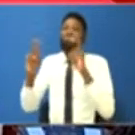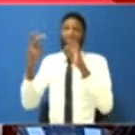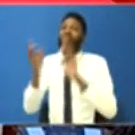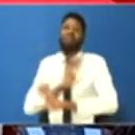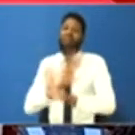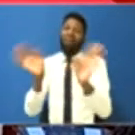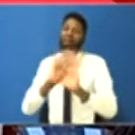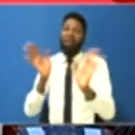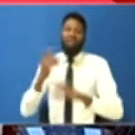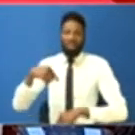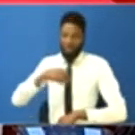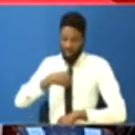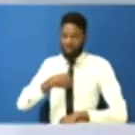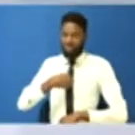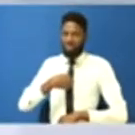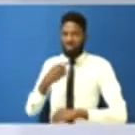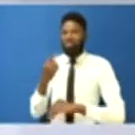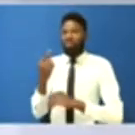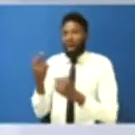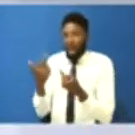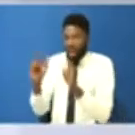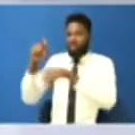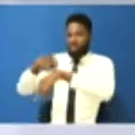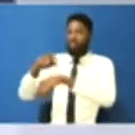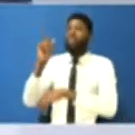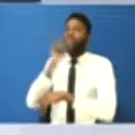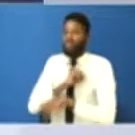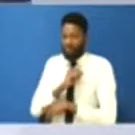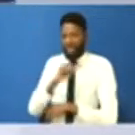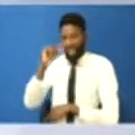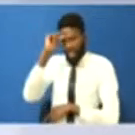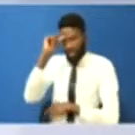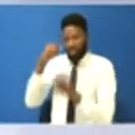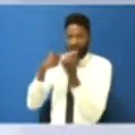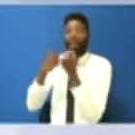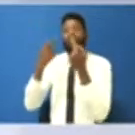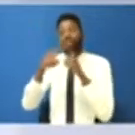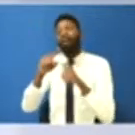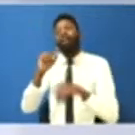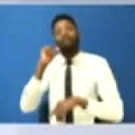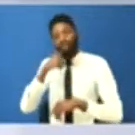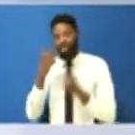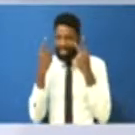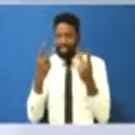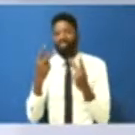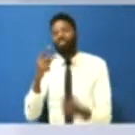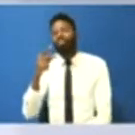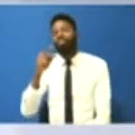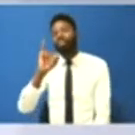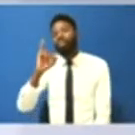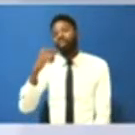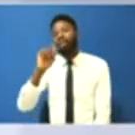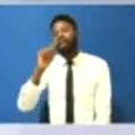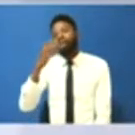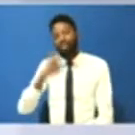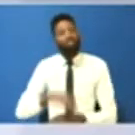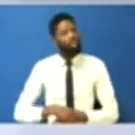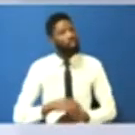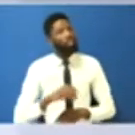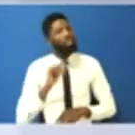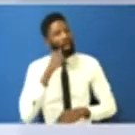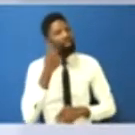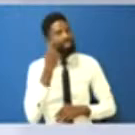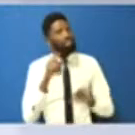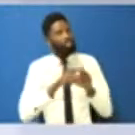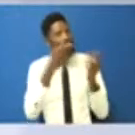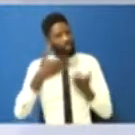i think we all know the head starts we're talking about that is from government to tc but good to see you polycarp welcome i look forward to a good debate thank you all